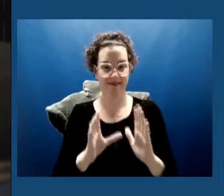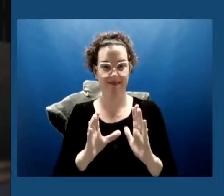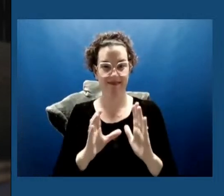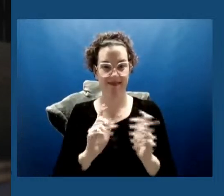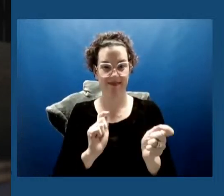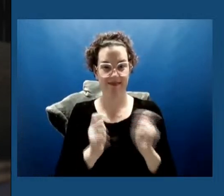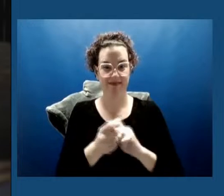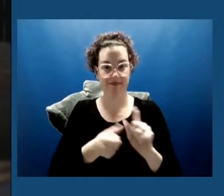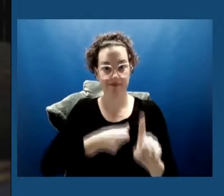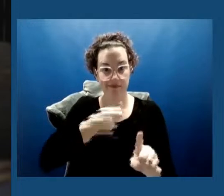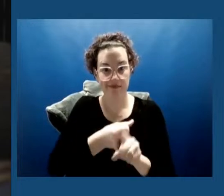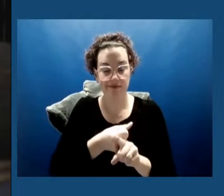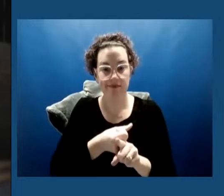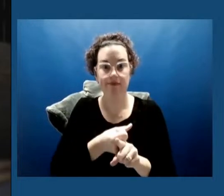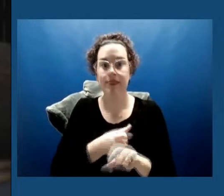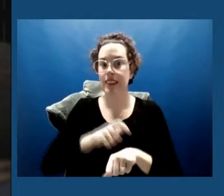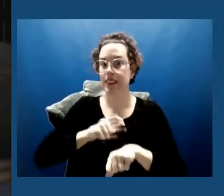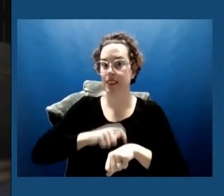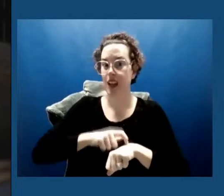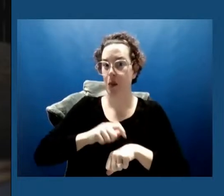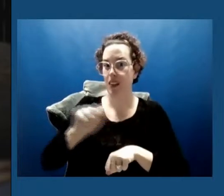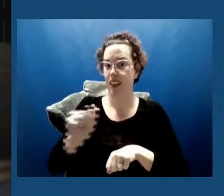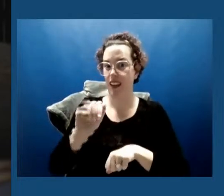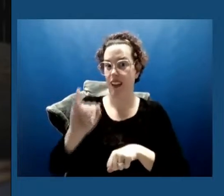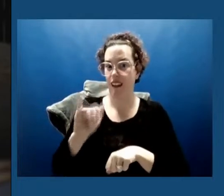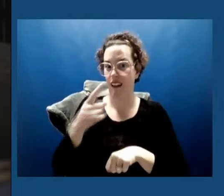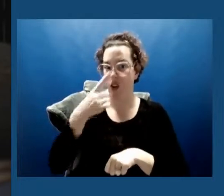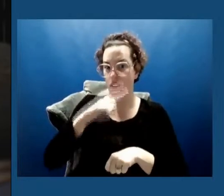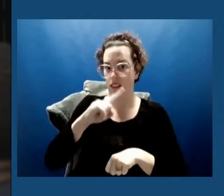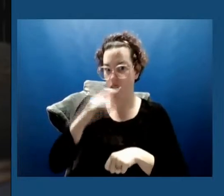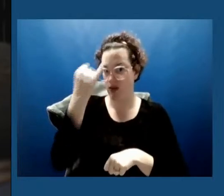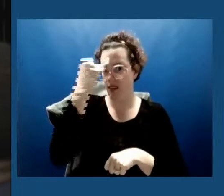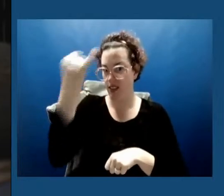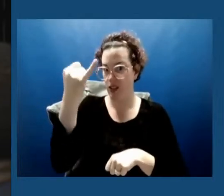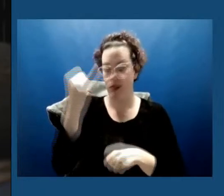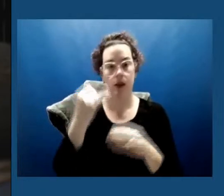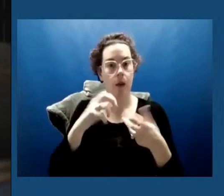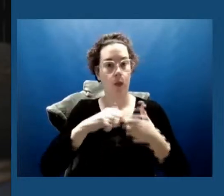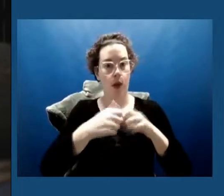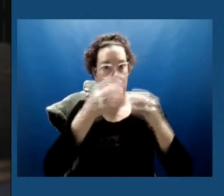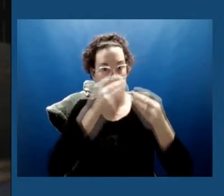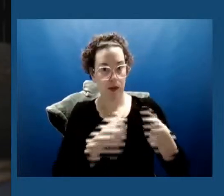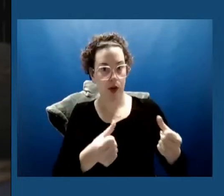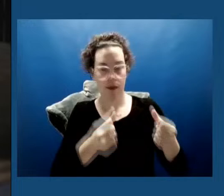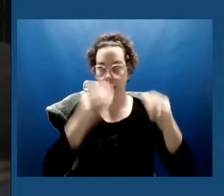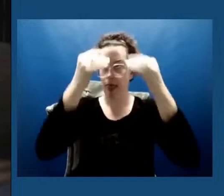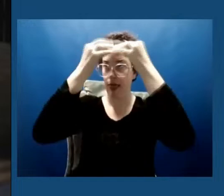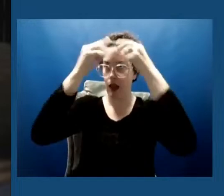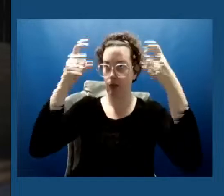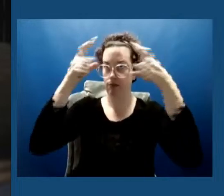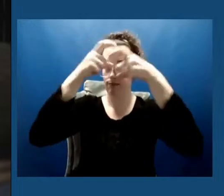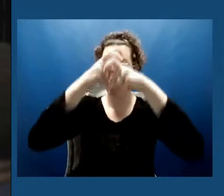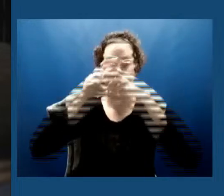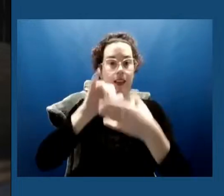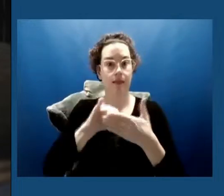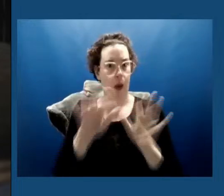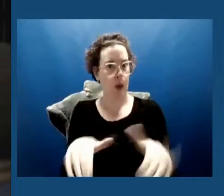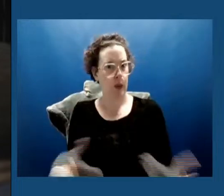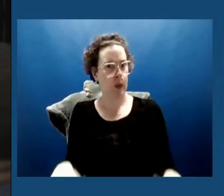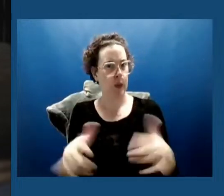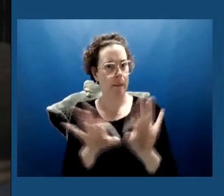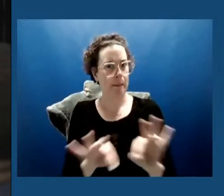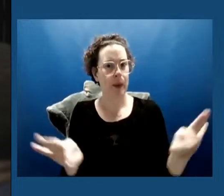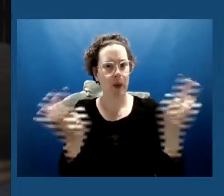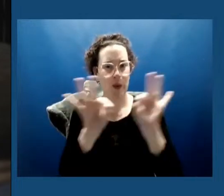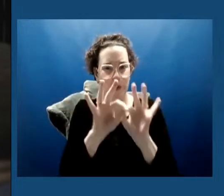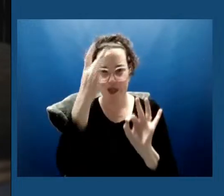AI, problem solving and critical thinking become key, because the skills are going to change